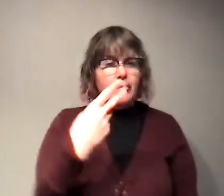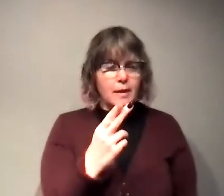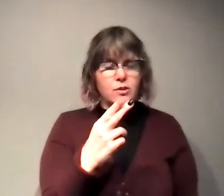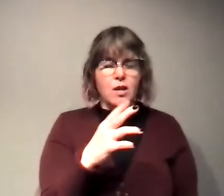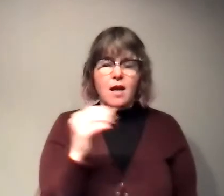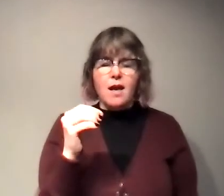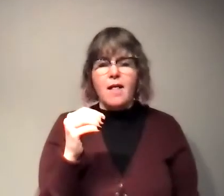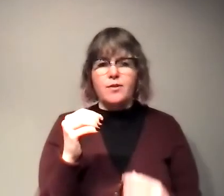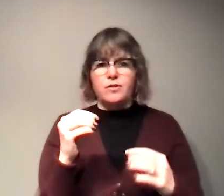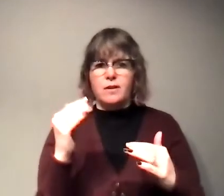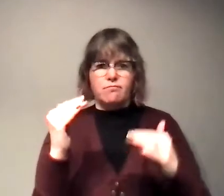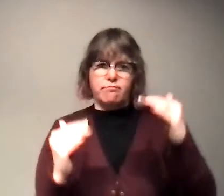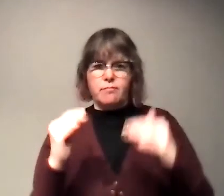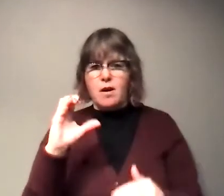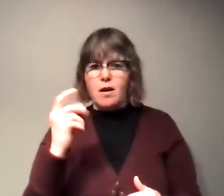of the water?